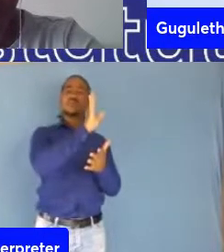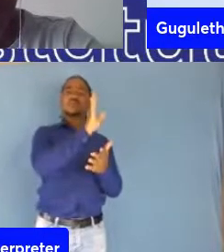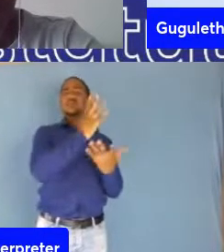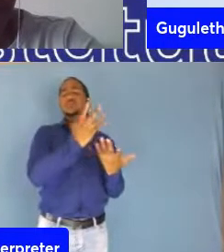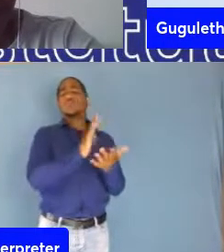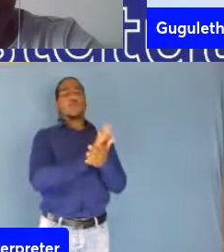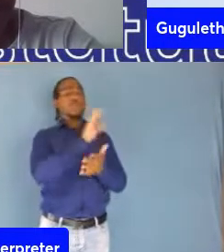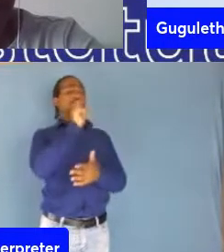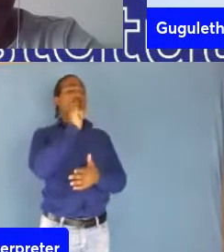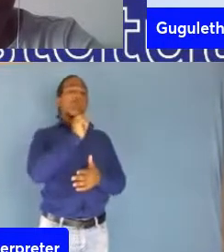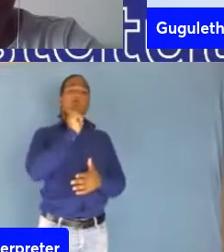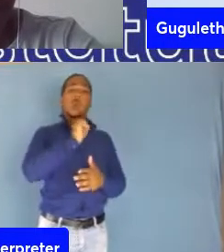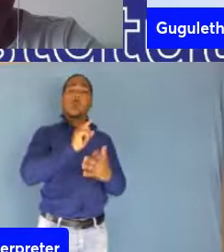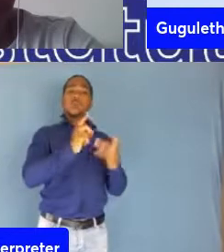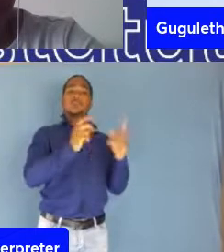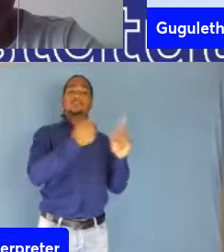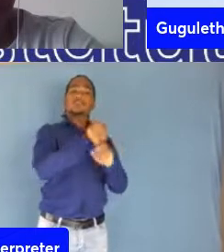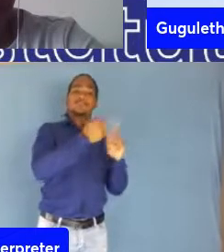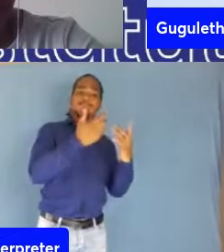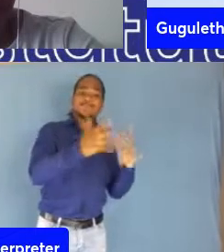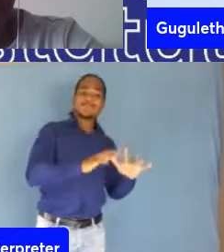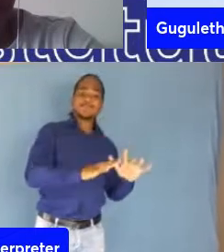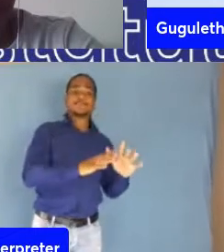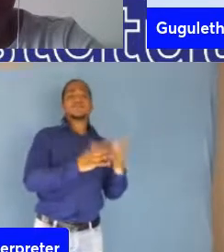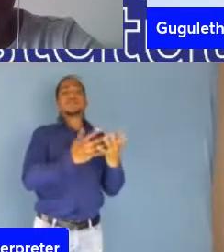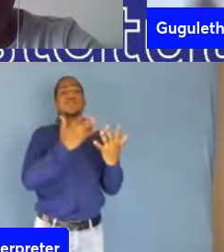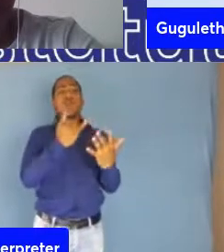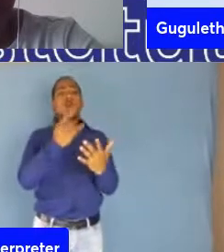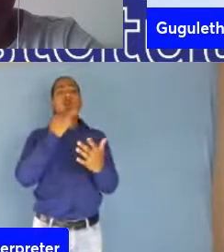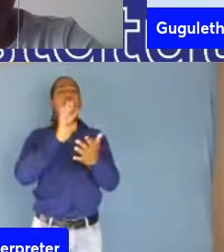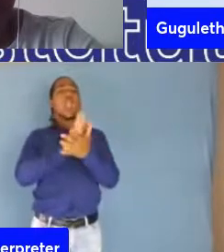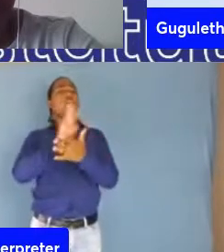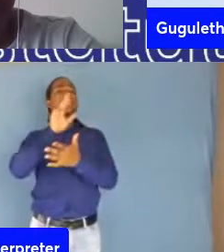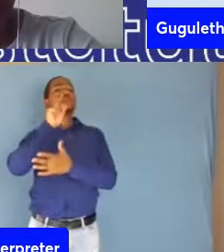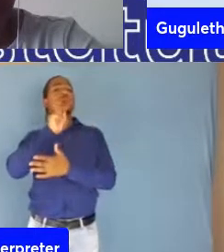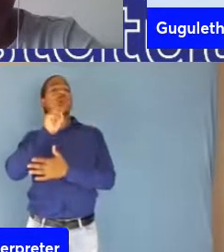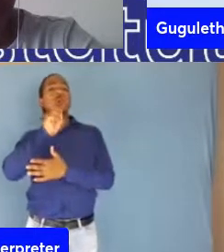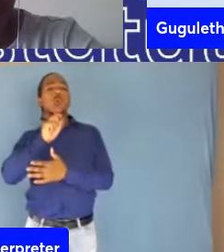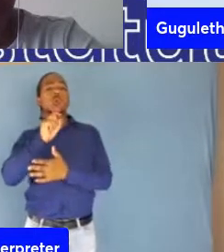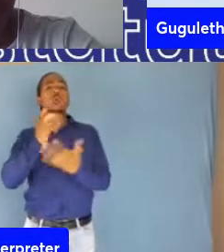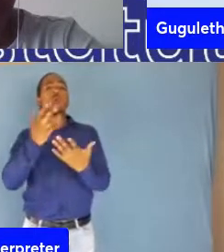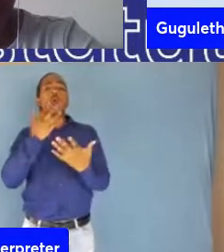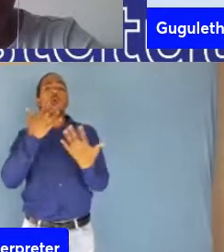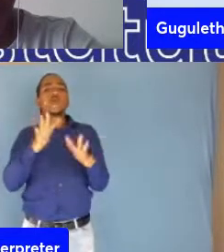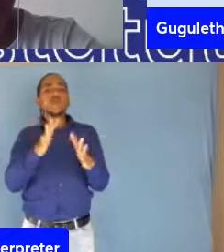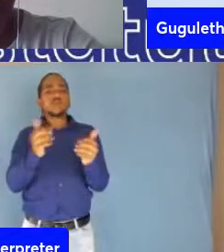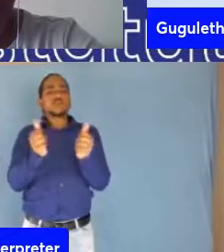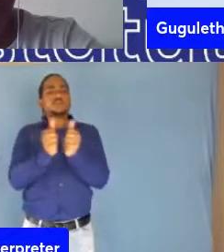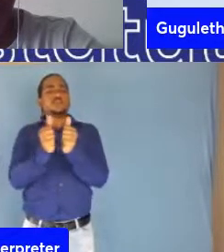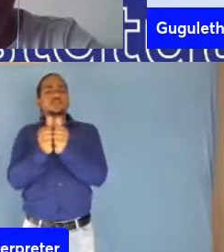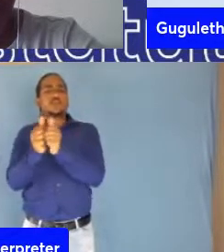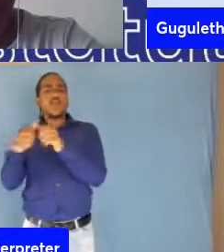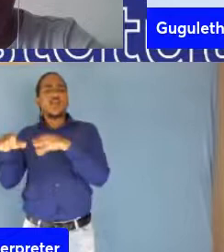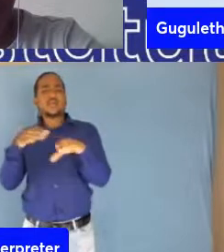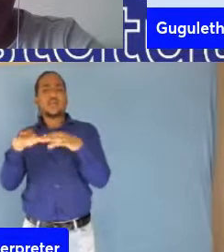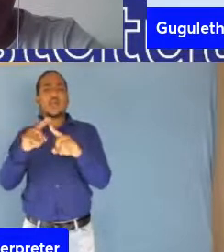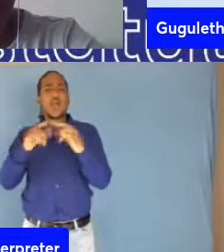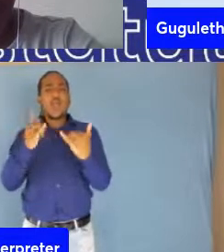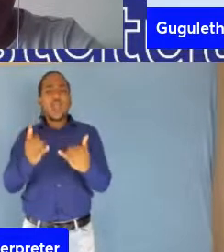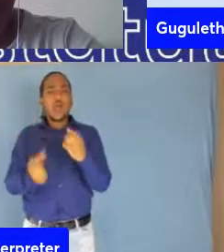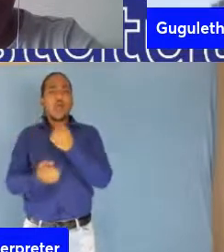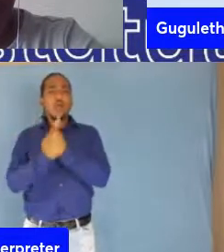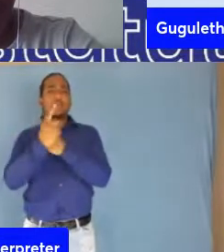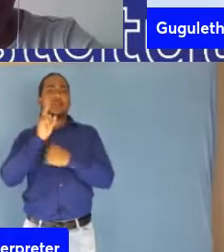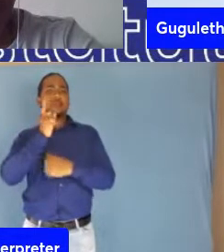also juxtapositionally looking at a 19-year-old who has engaged in sexual activity and has now fallen pregnant.